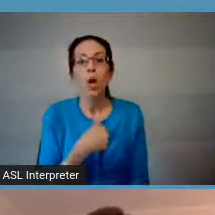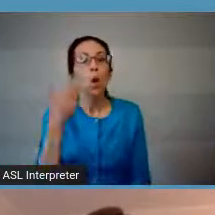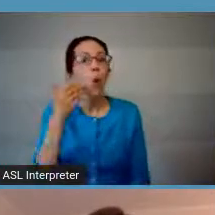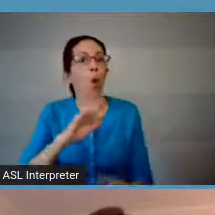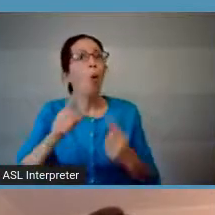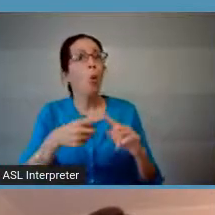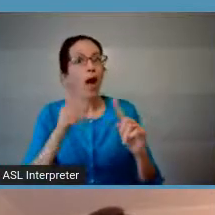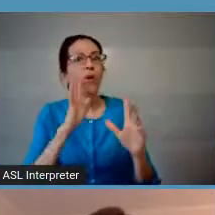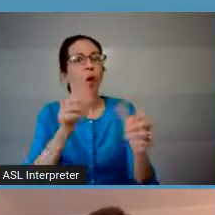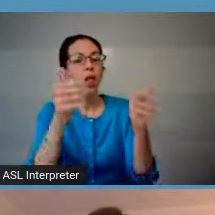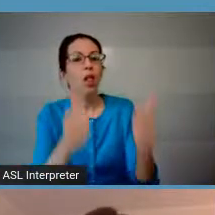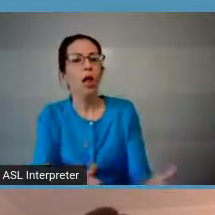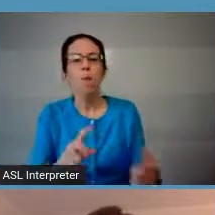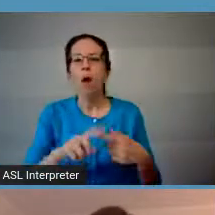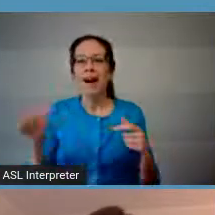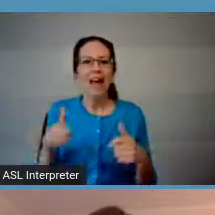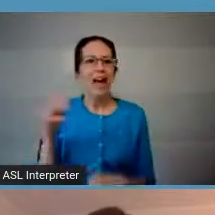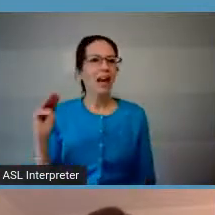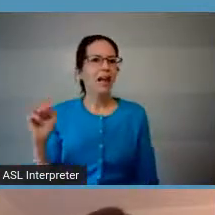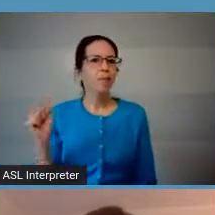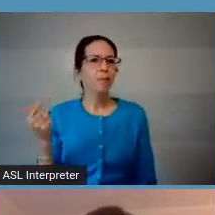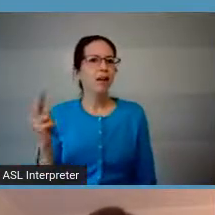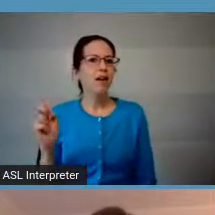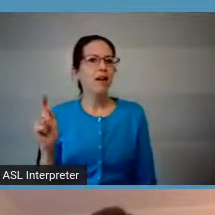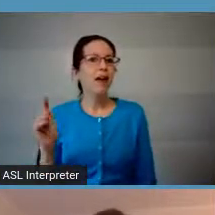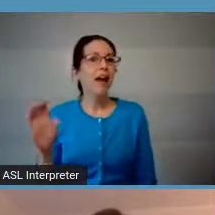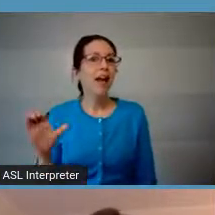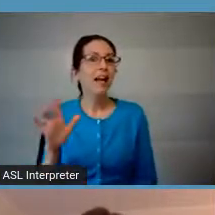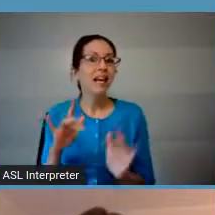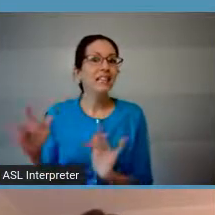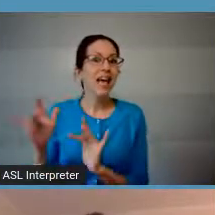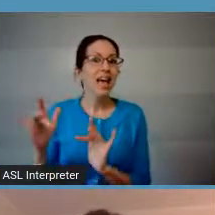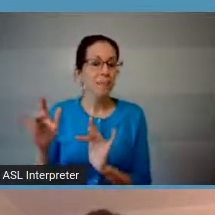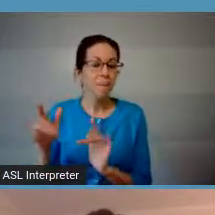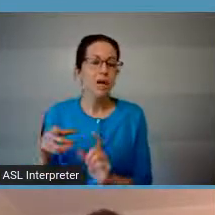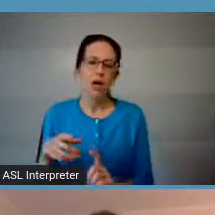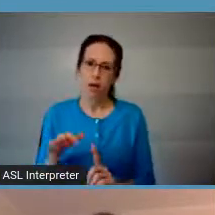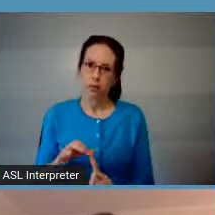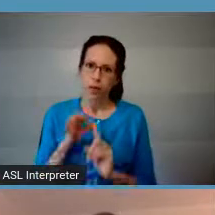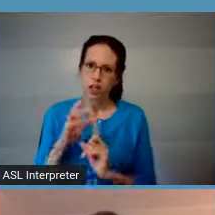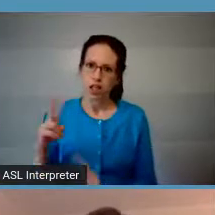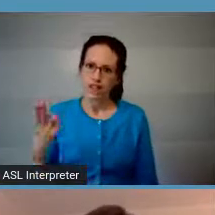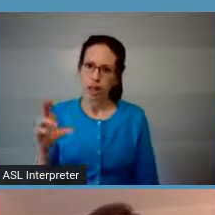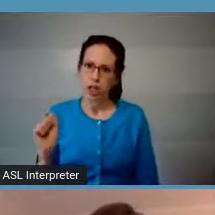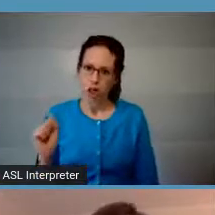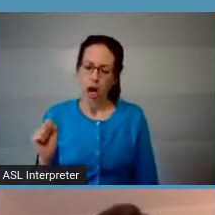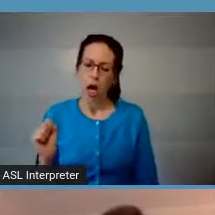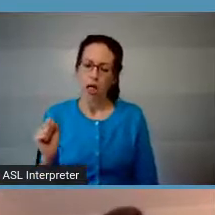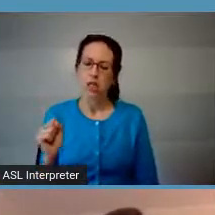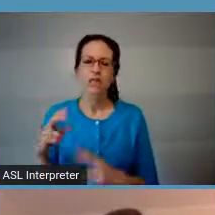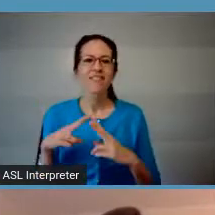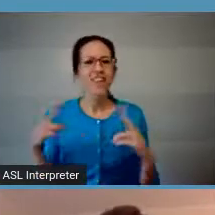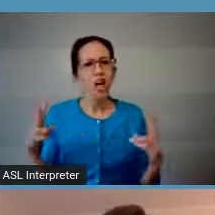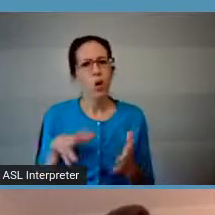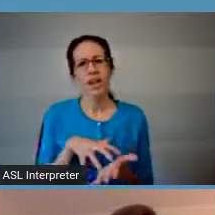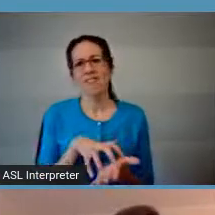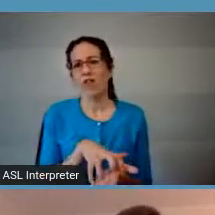kind of magnetic tape recording, especially VHS, is particularly fragile and